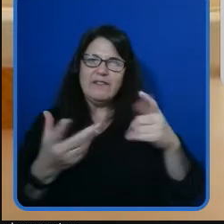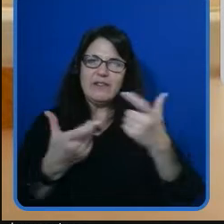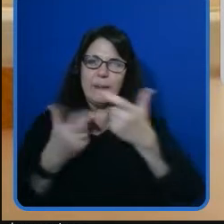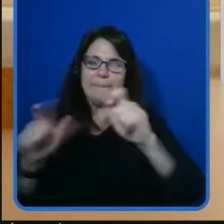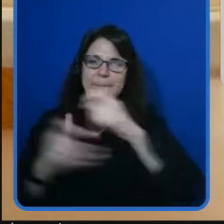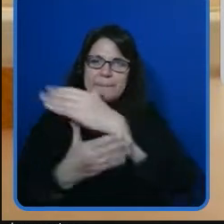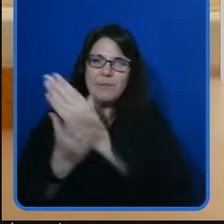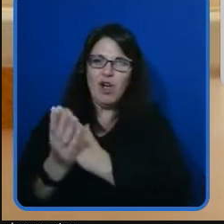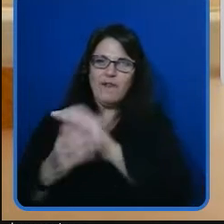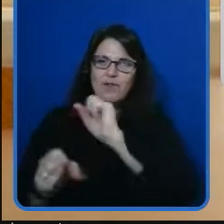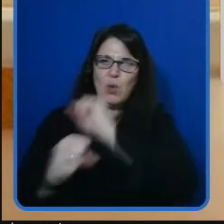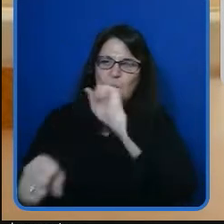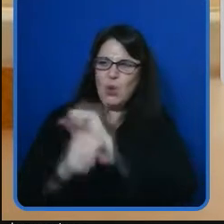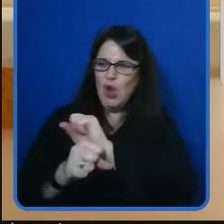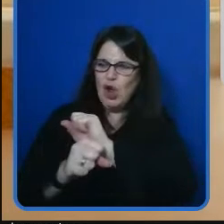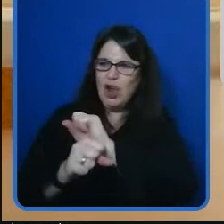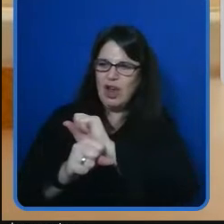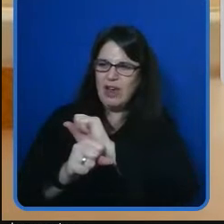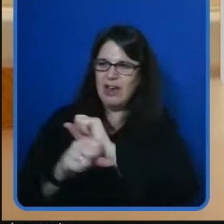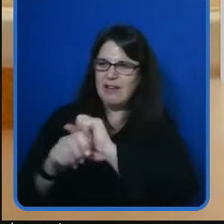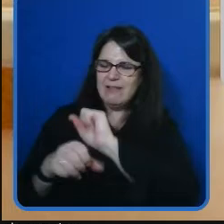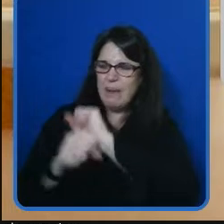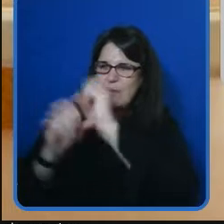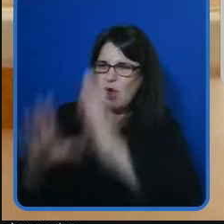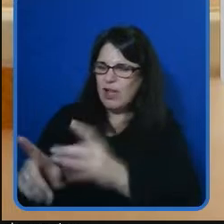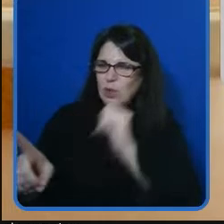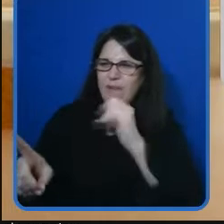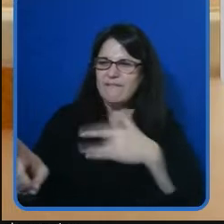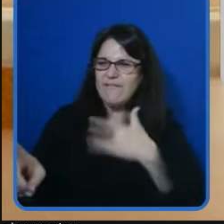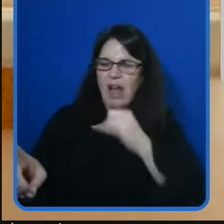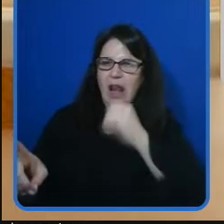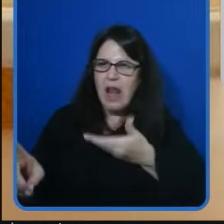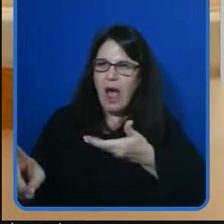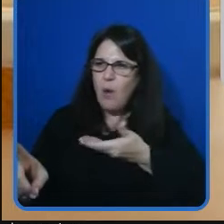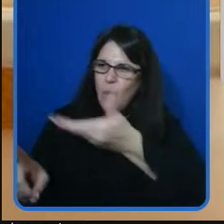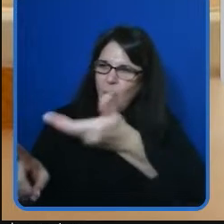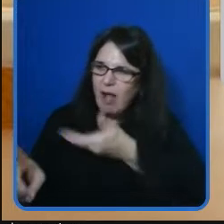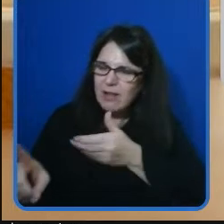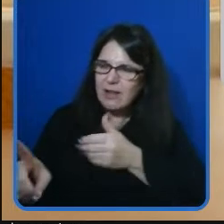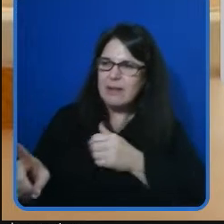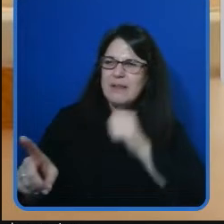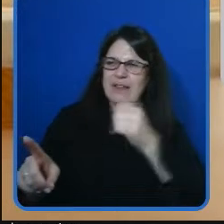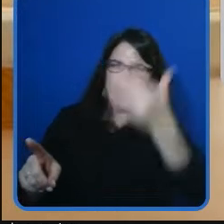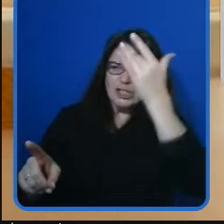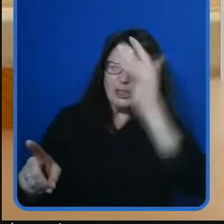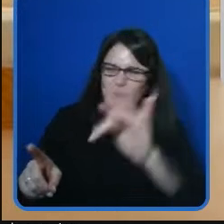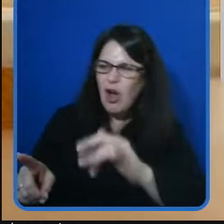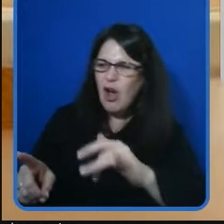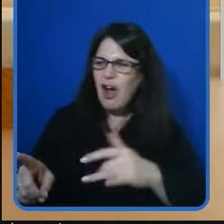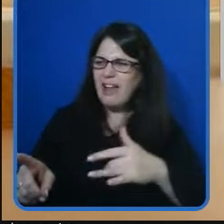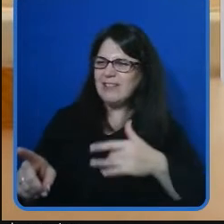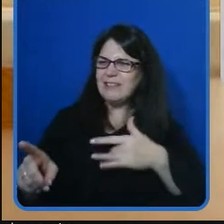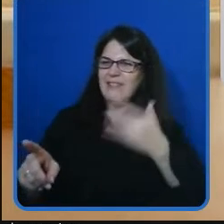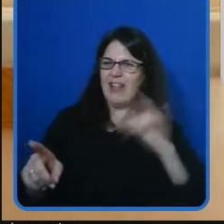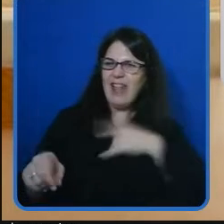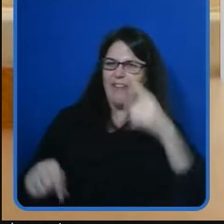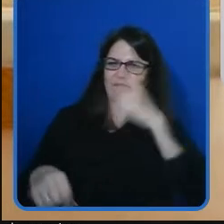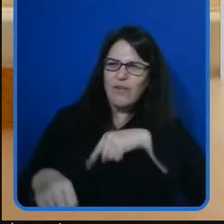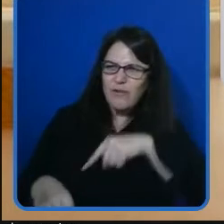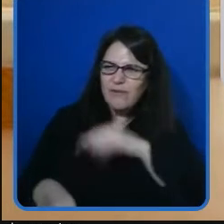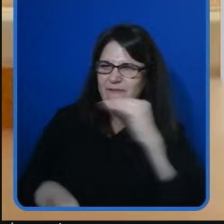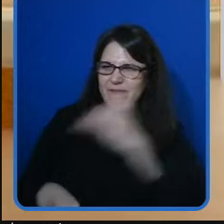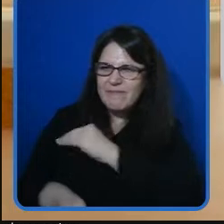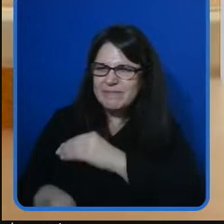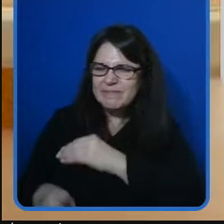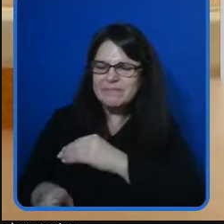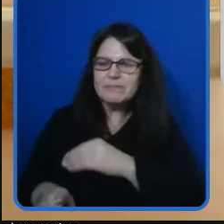made to feel unwelcome, unintelligent, and like a fraud in their own area of expertise. This describes